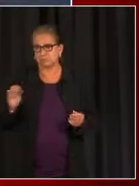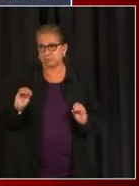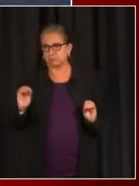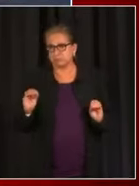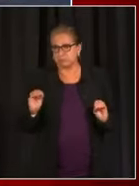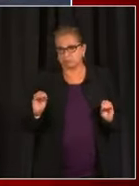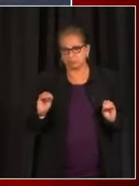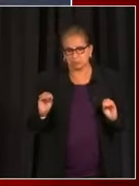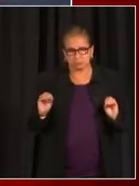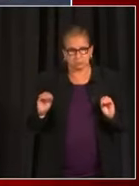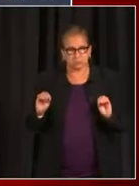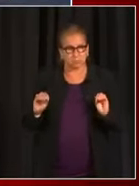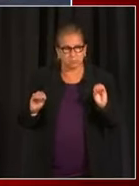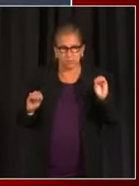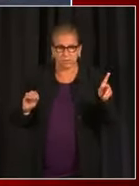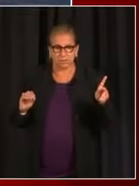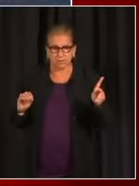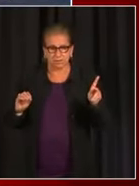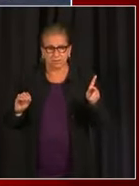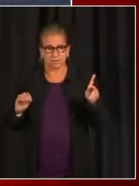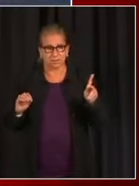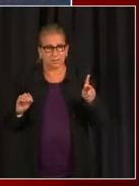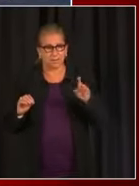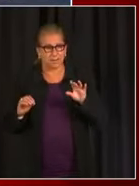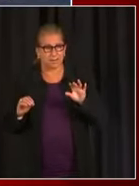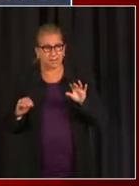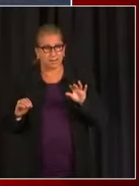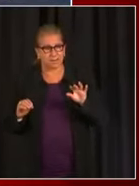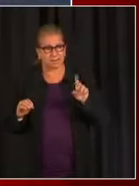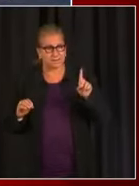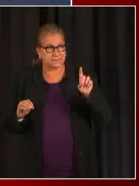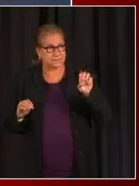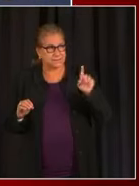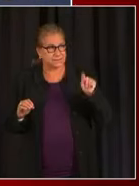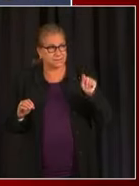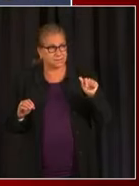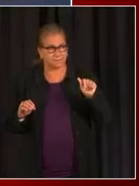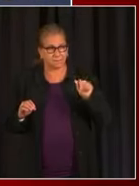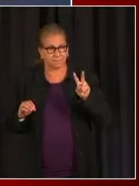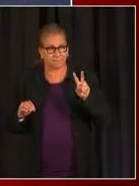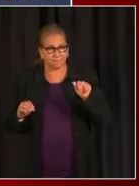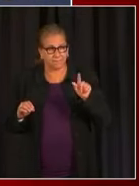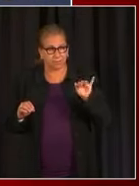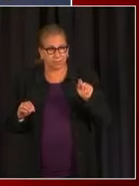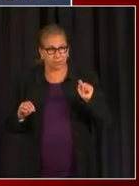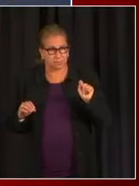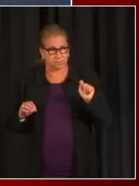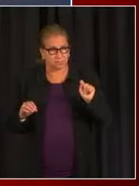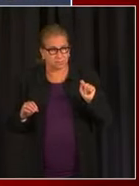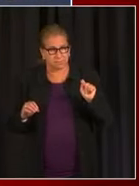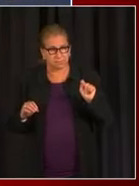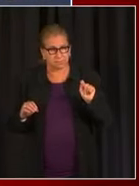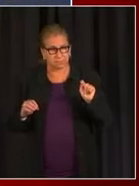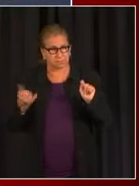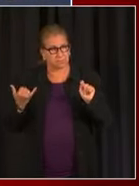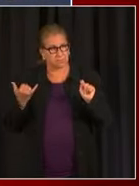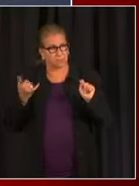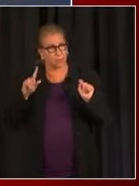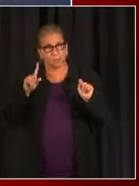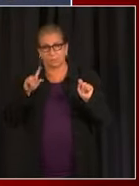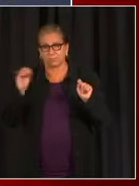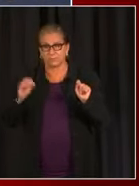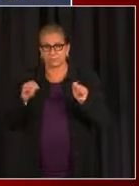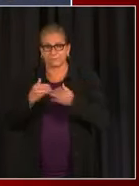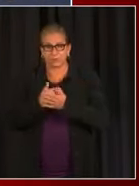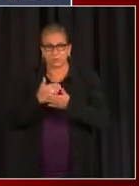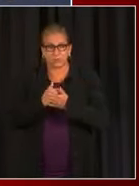about the Delta variant? Can you update us at all about, last we heard, I believe it was 1% of new cases were attributed to the Delta variant, but